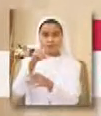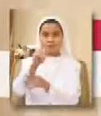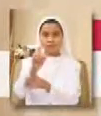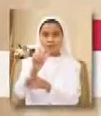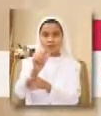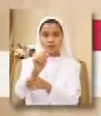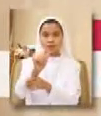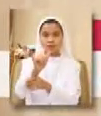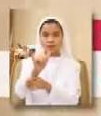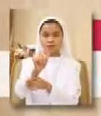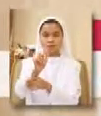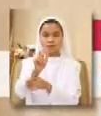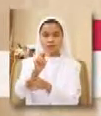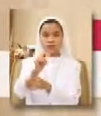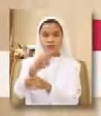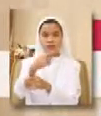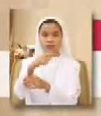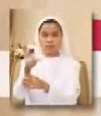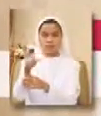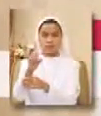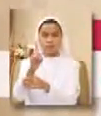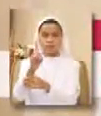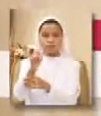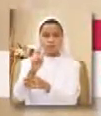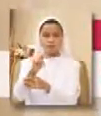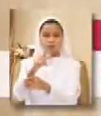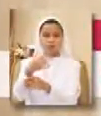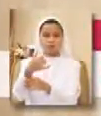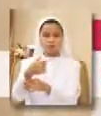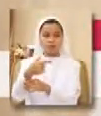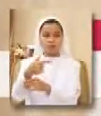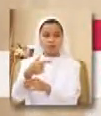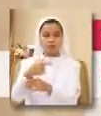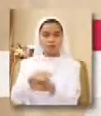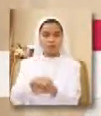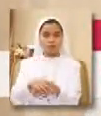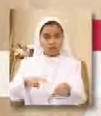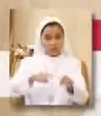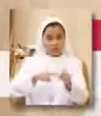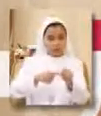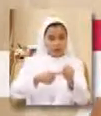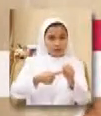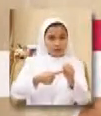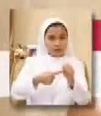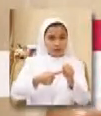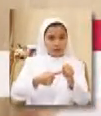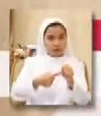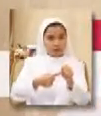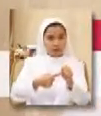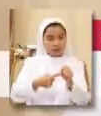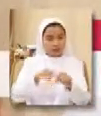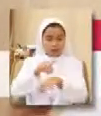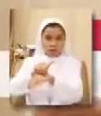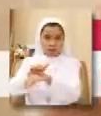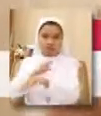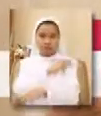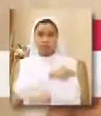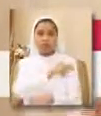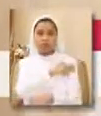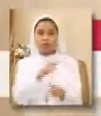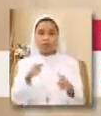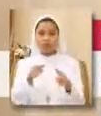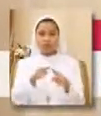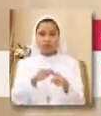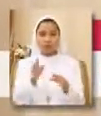But we started, we got off the ground, and then we started to send missionaries to Jamaica